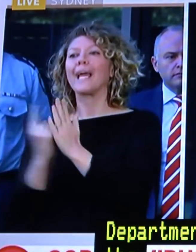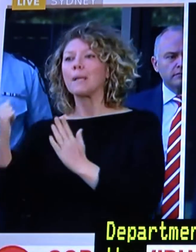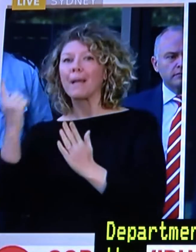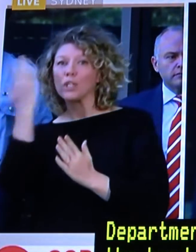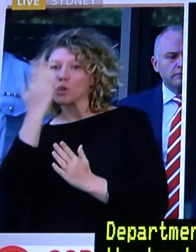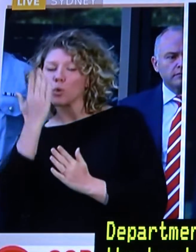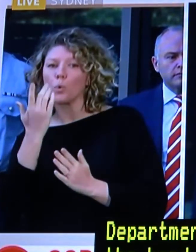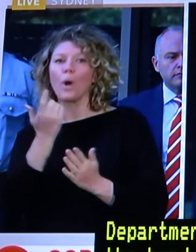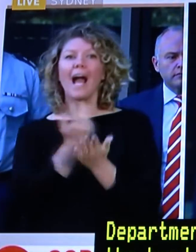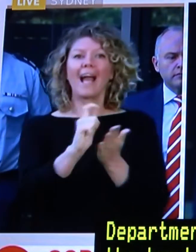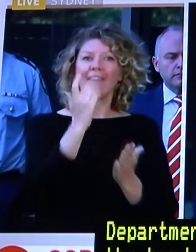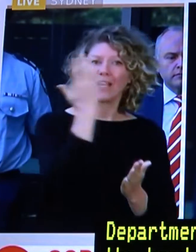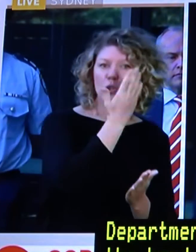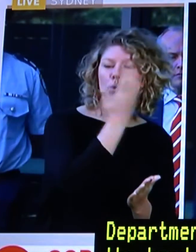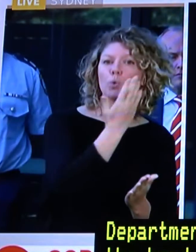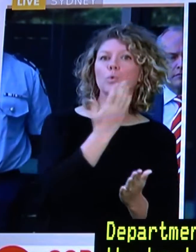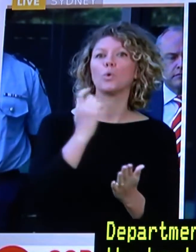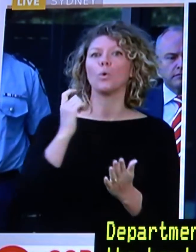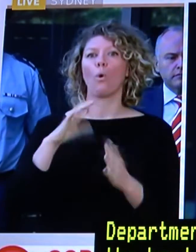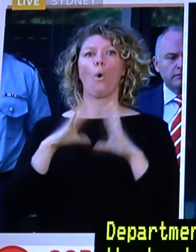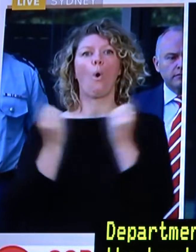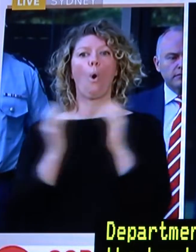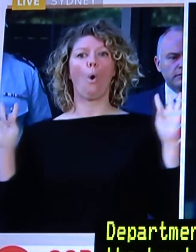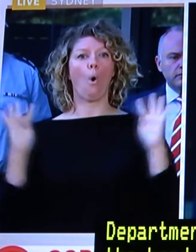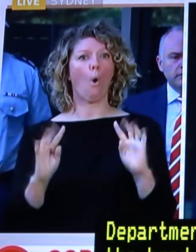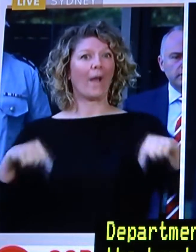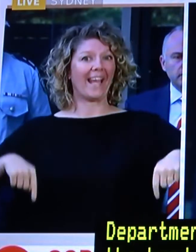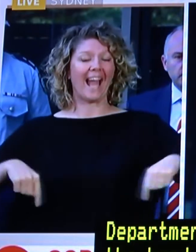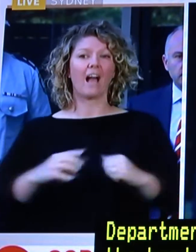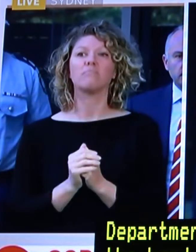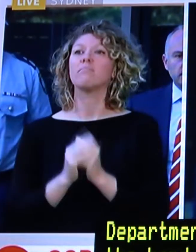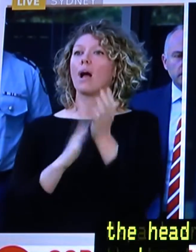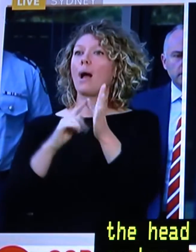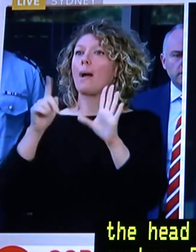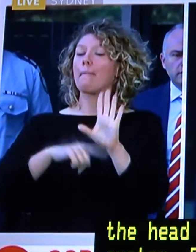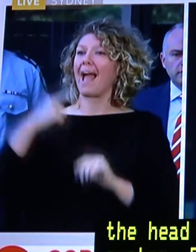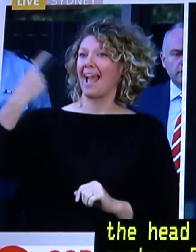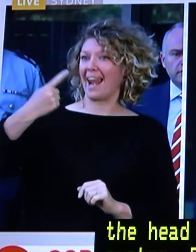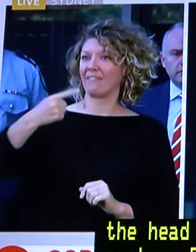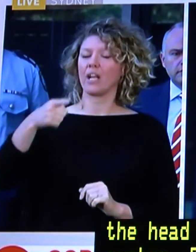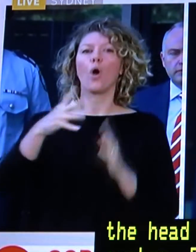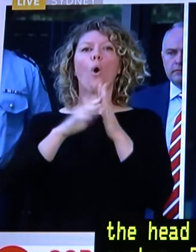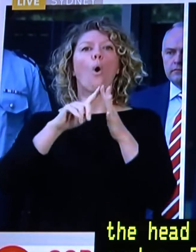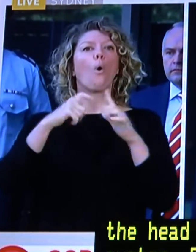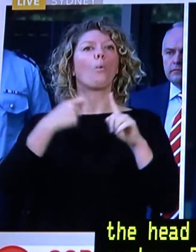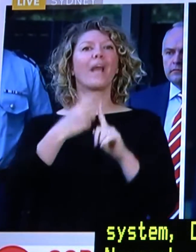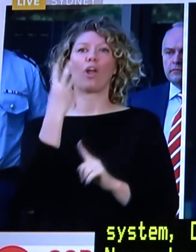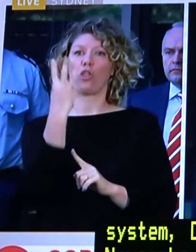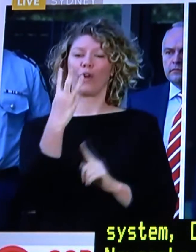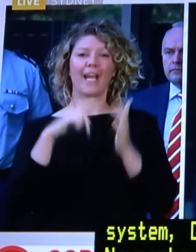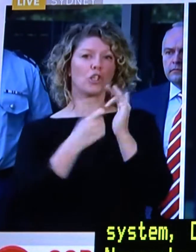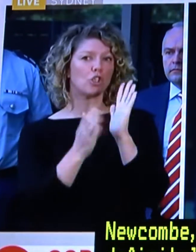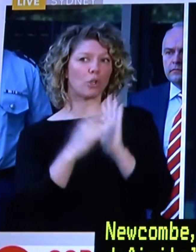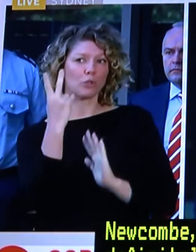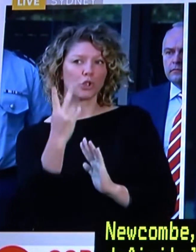School System, Mr Newcomb, to announce that definitely from May 11, from week 3 of term 2,